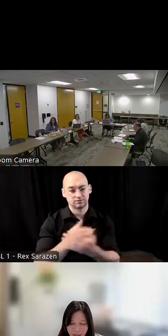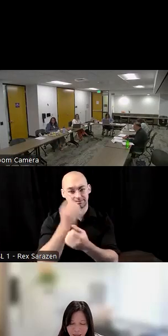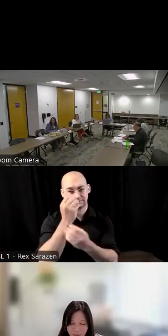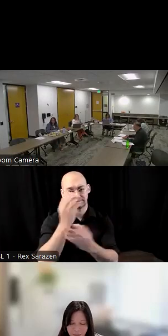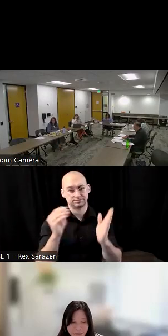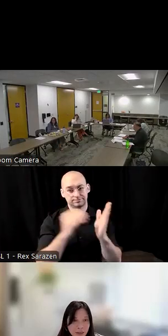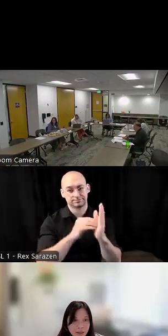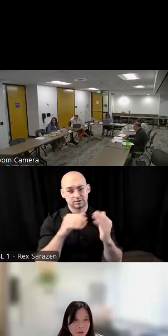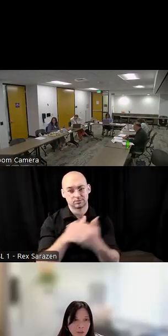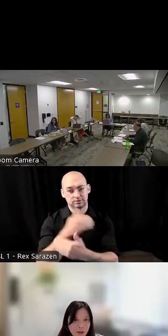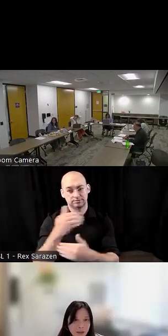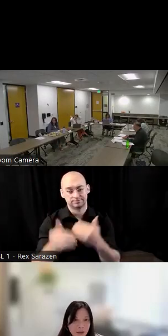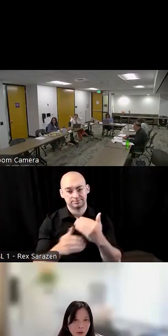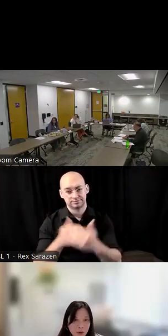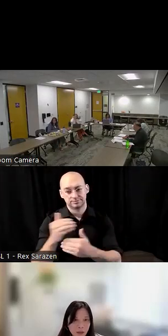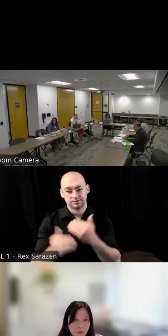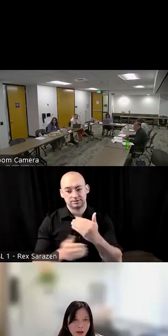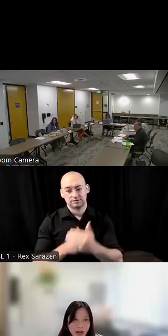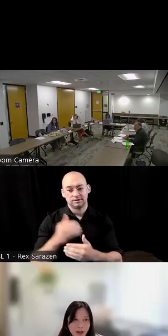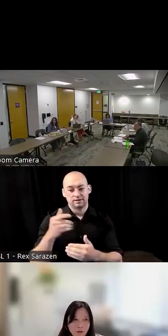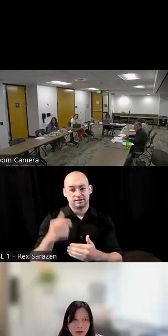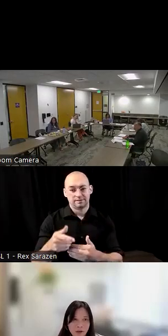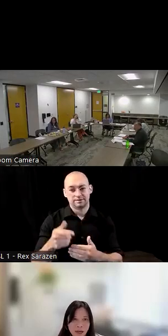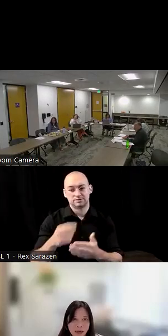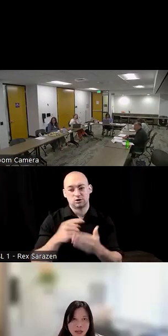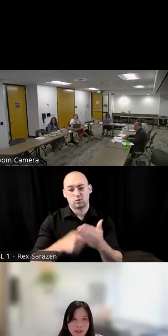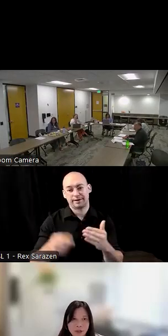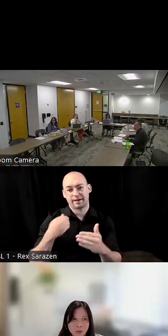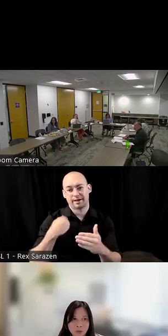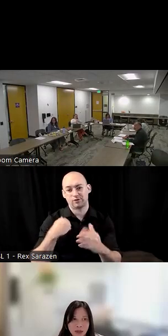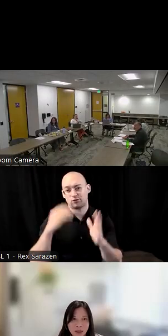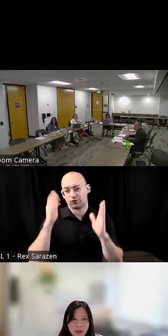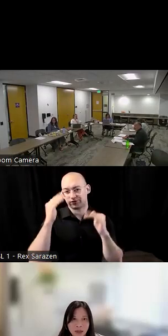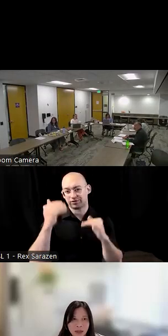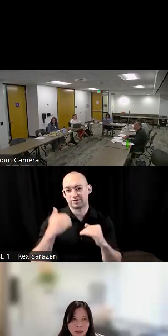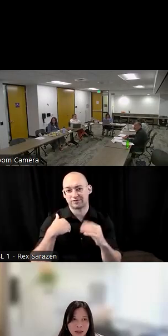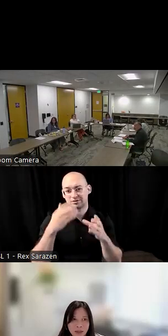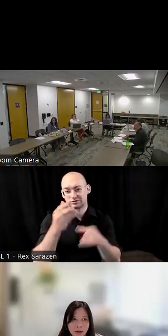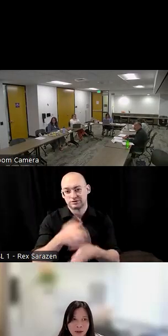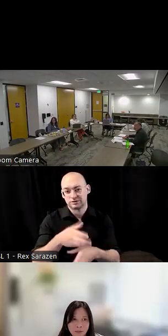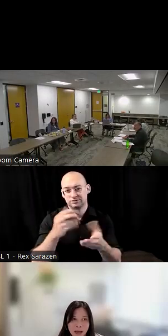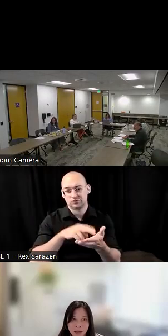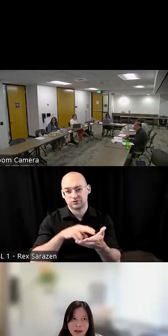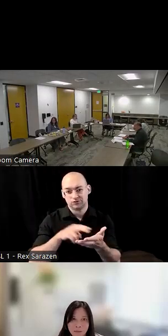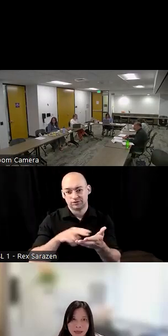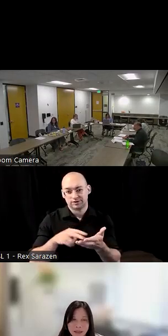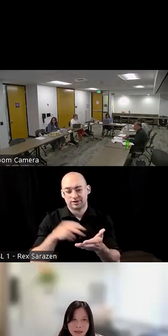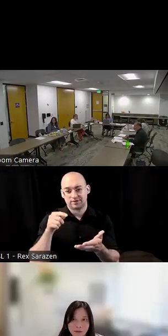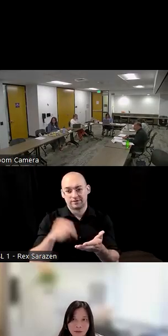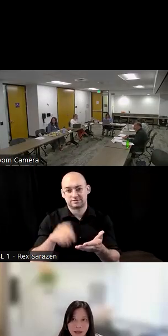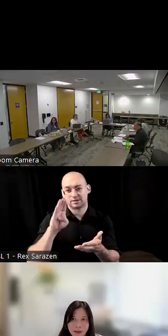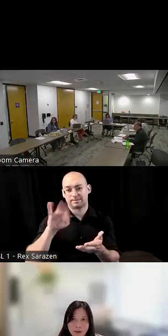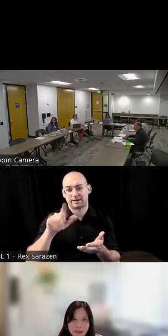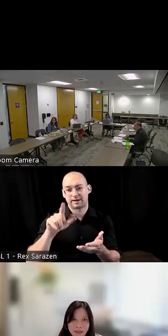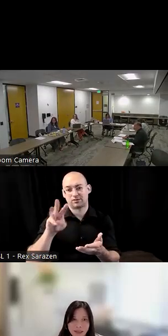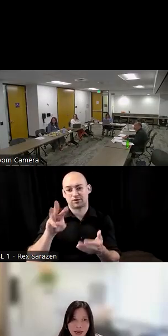And so this is what we've had. Hopefully you've had a chance to read this bylaw updates from